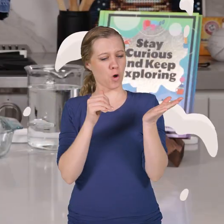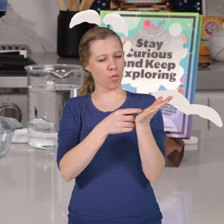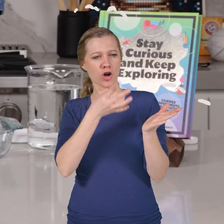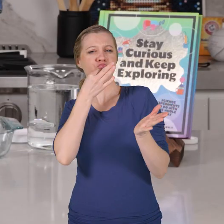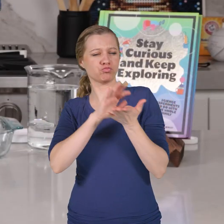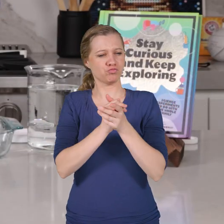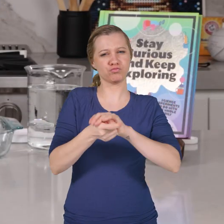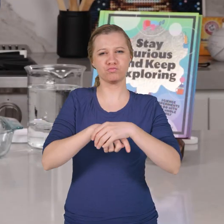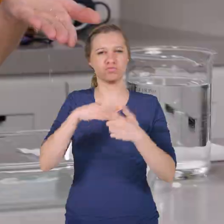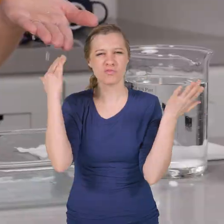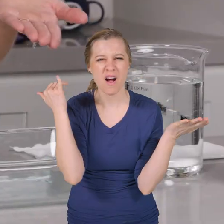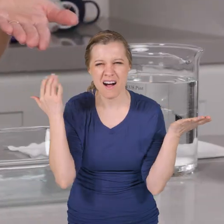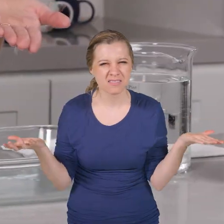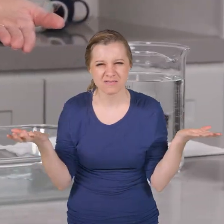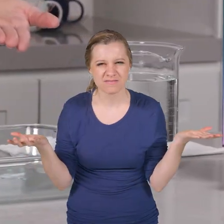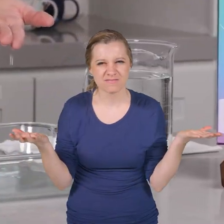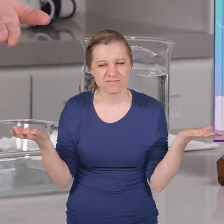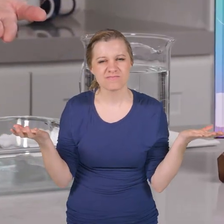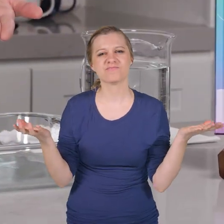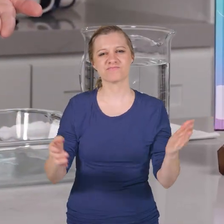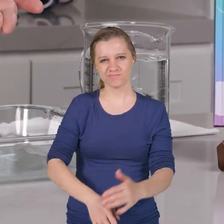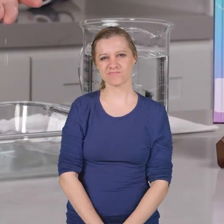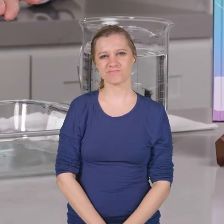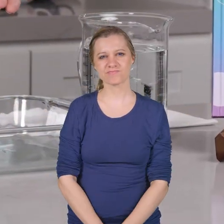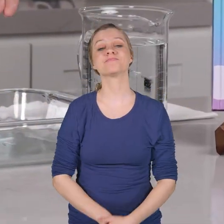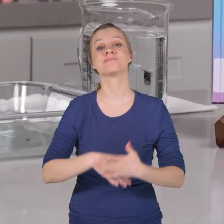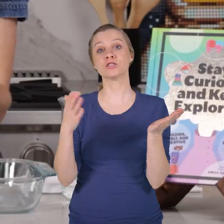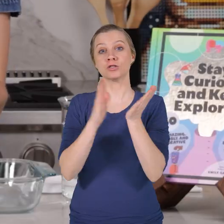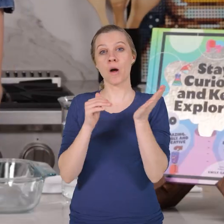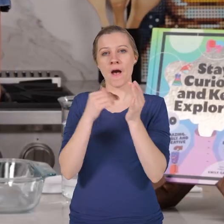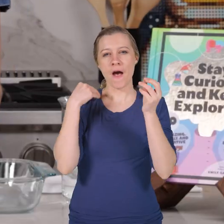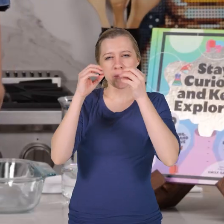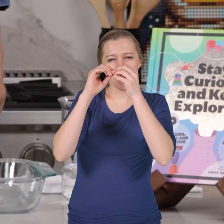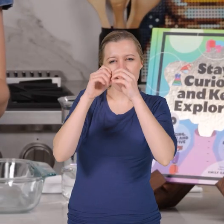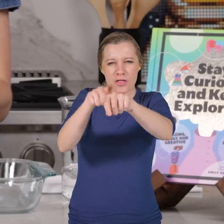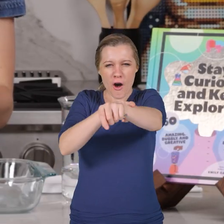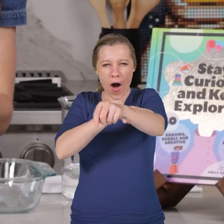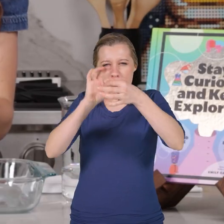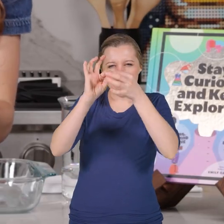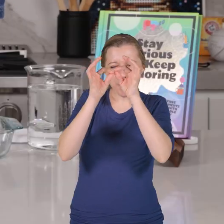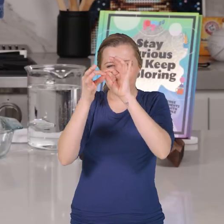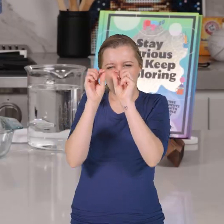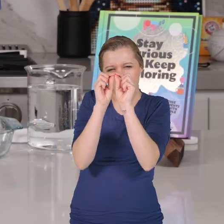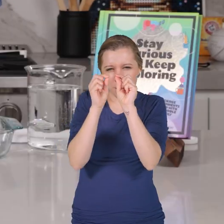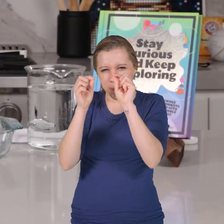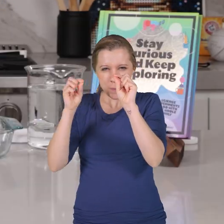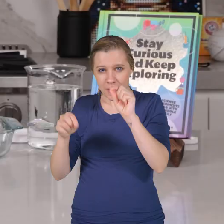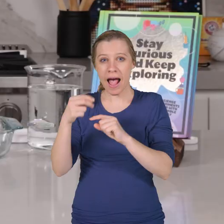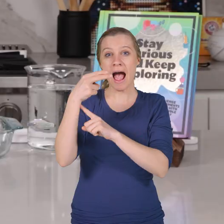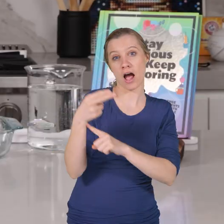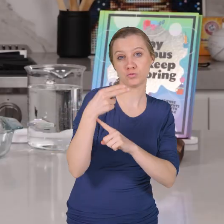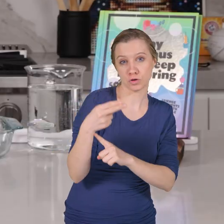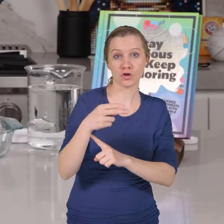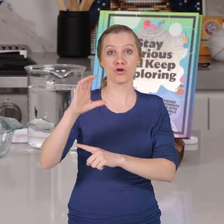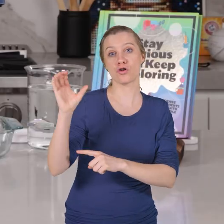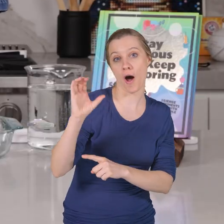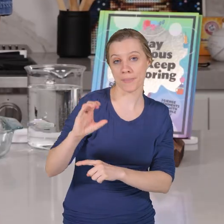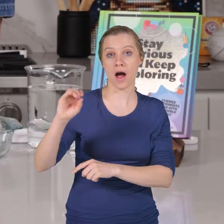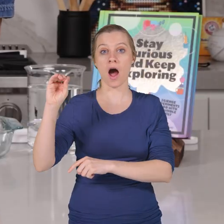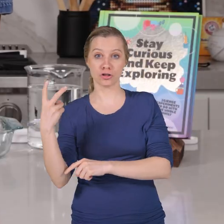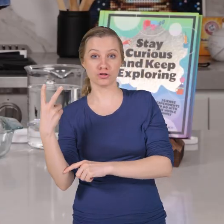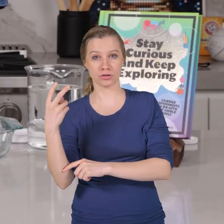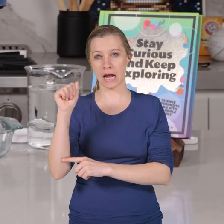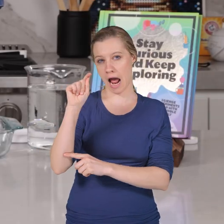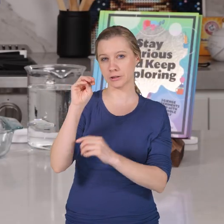So why is soap so good at washing your hands? Soap is filled with long itty-bitty chains of hydrogen, carbon,